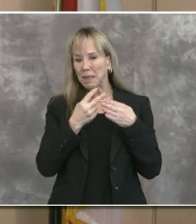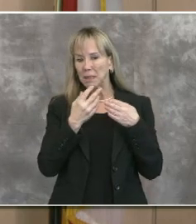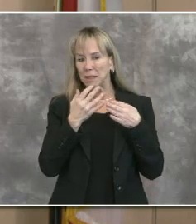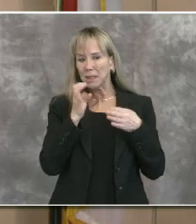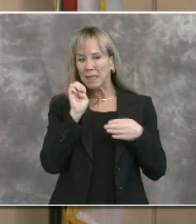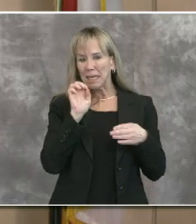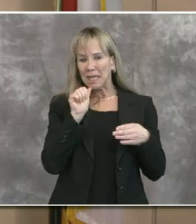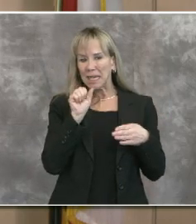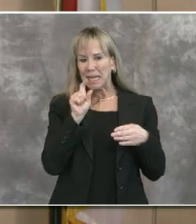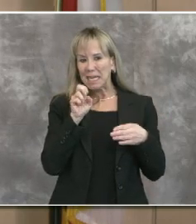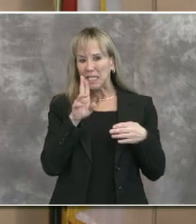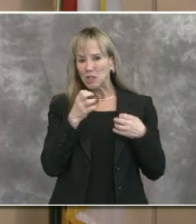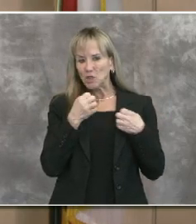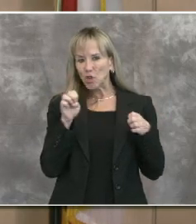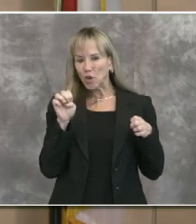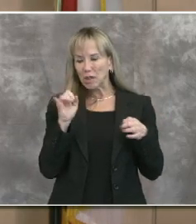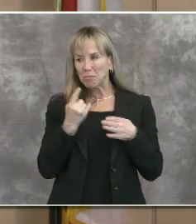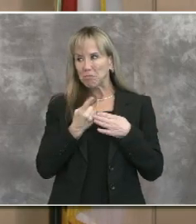was.